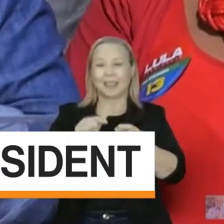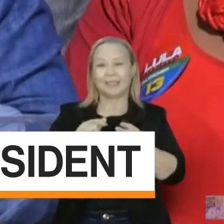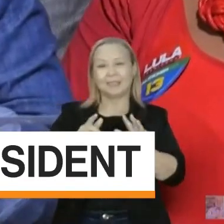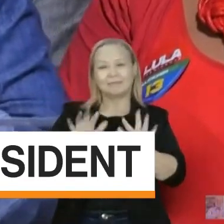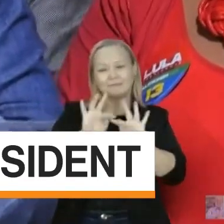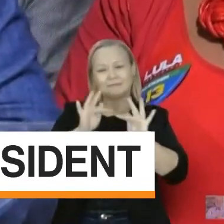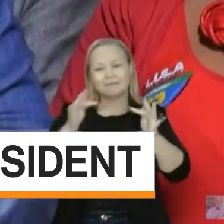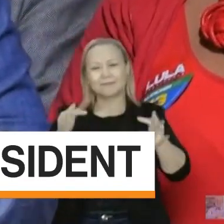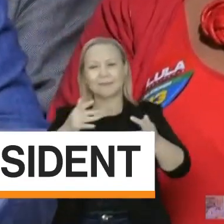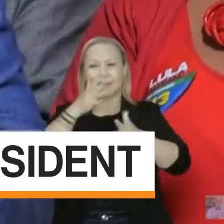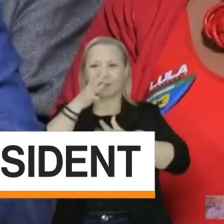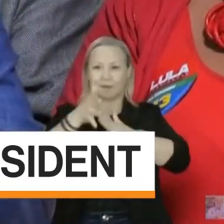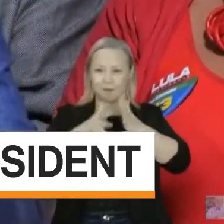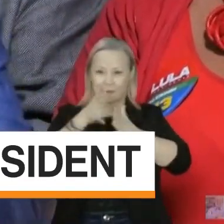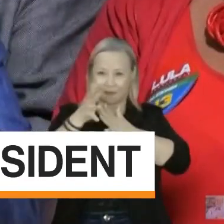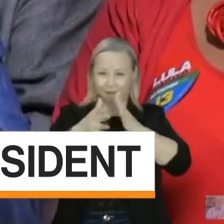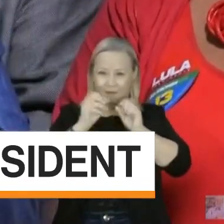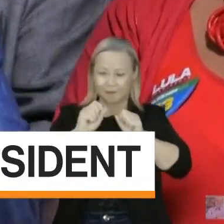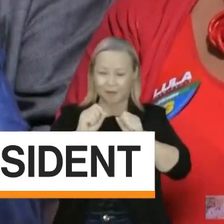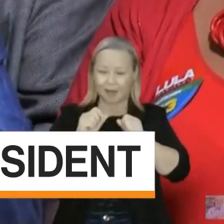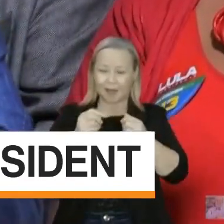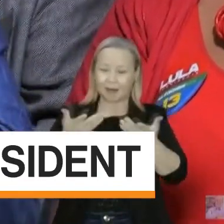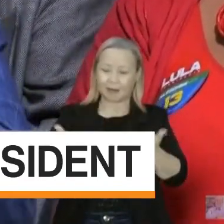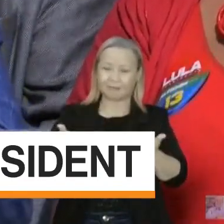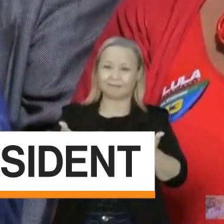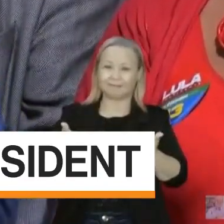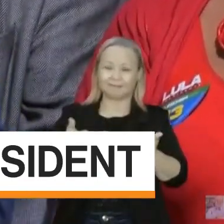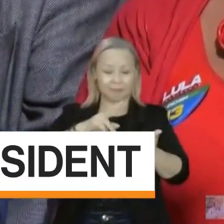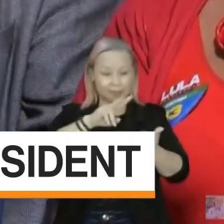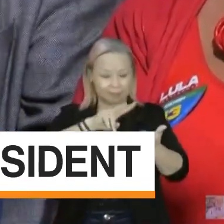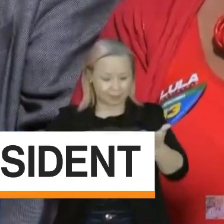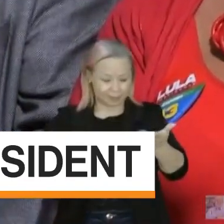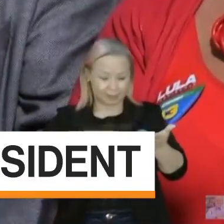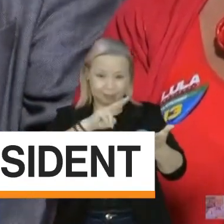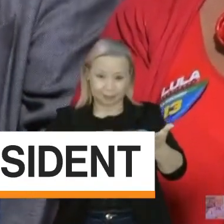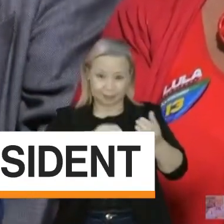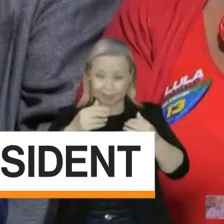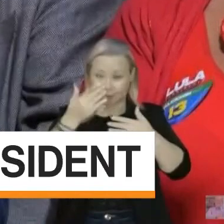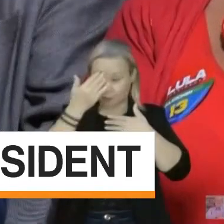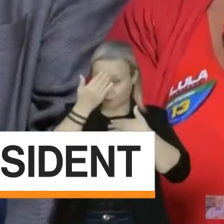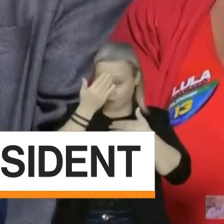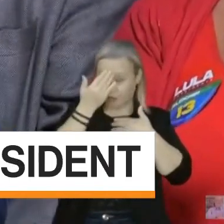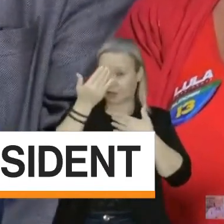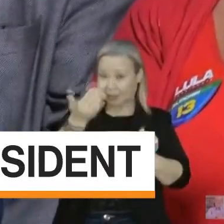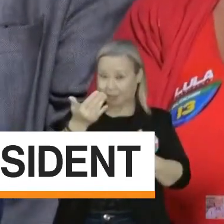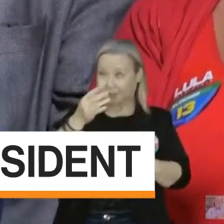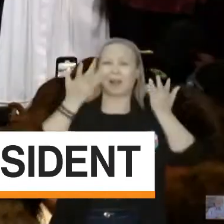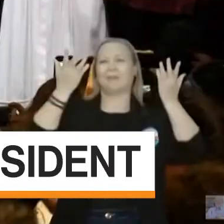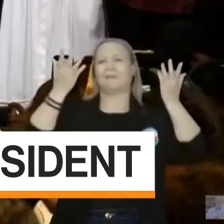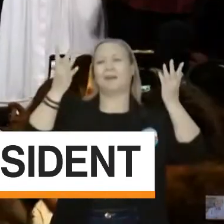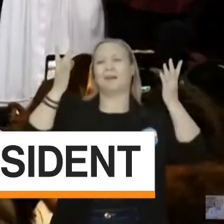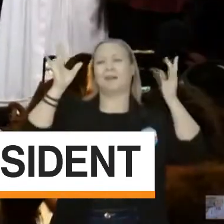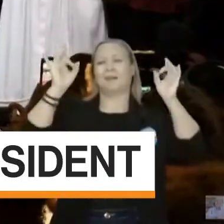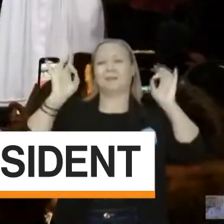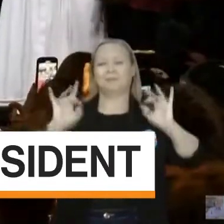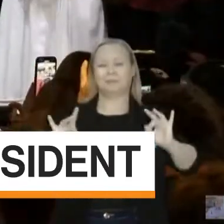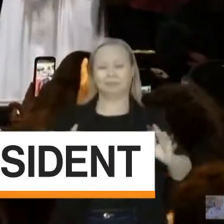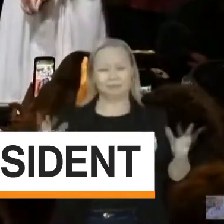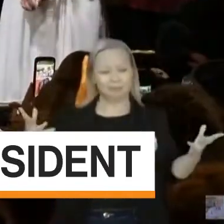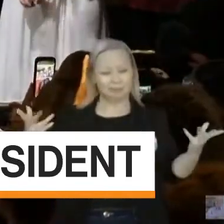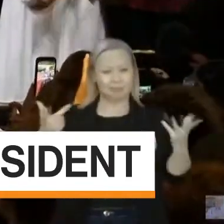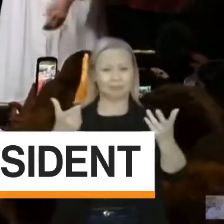president, Geraldo Alckmin, was his main contender in one of the previous elections, and he brought them on board. The question is, will